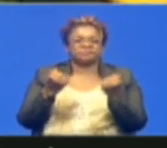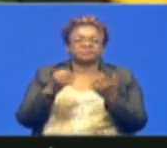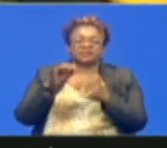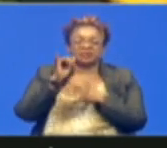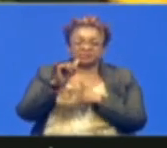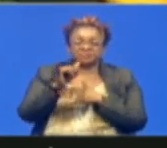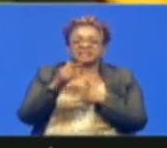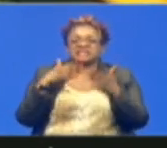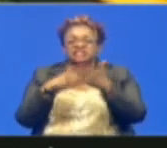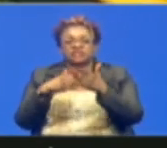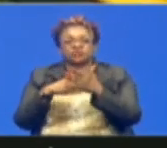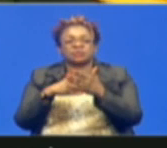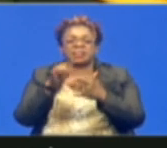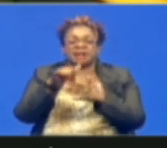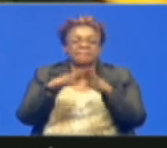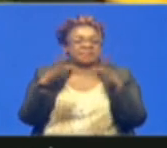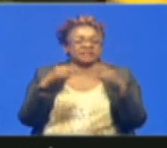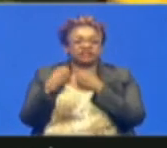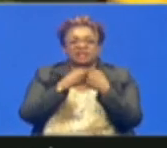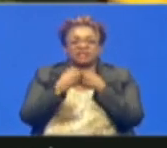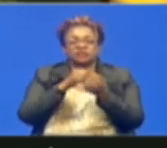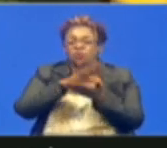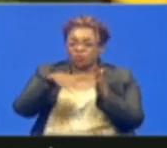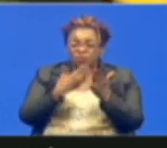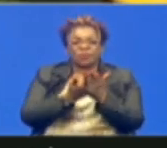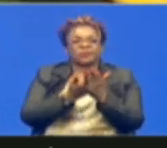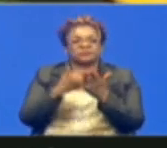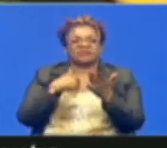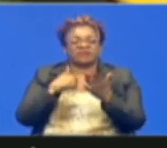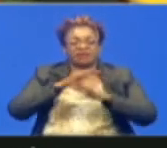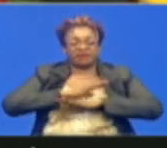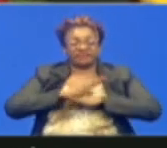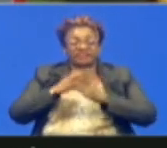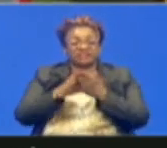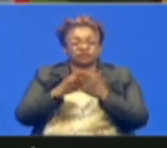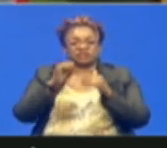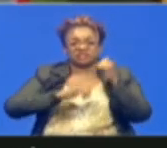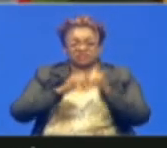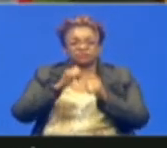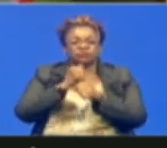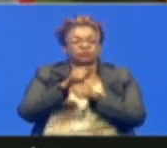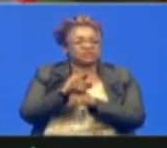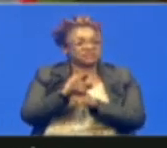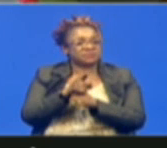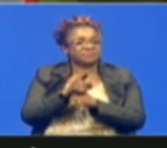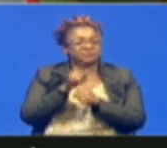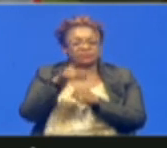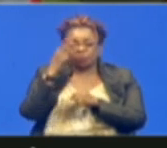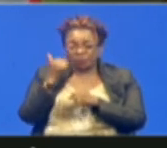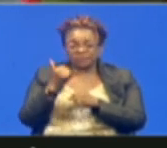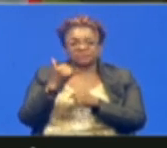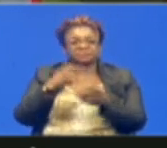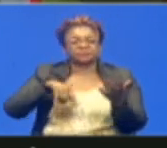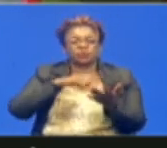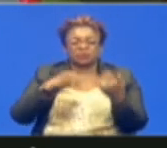grow the fleet, these are the big challenges that we have, but they're all predicated on having enough financial structure to do this. And that's why we are